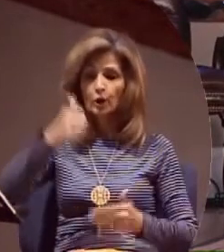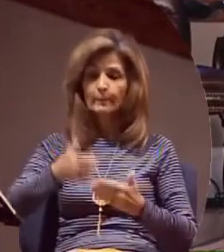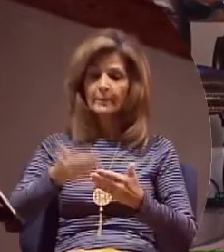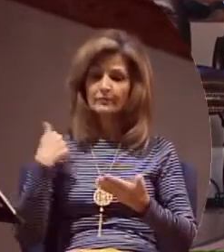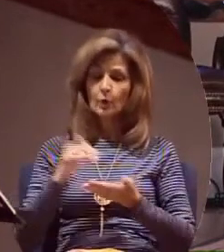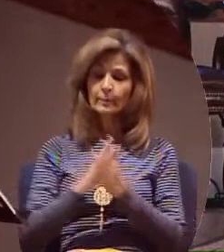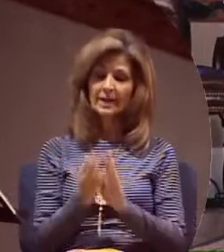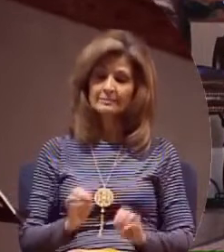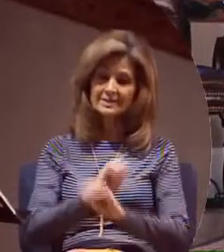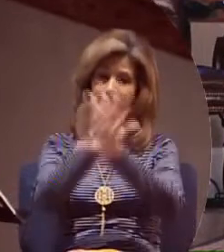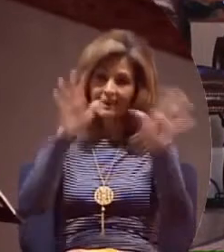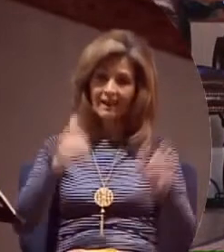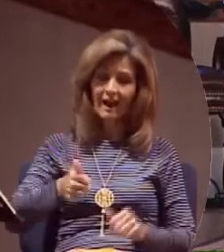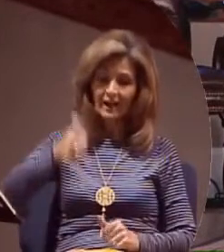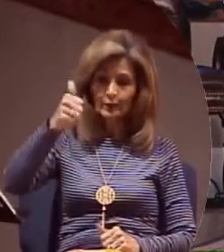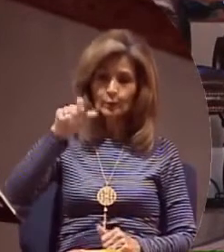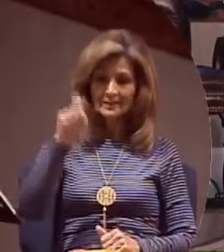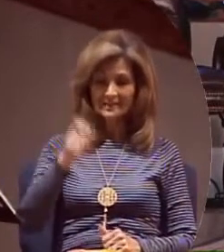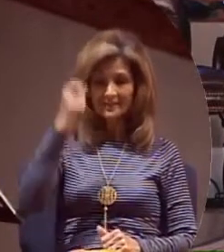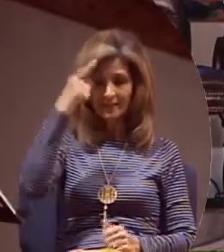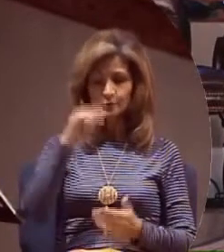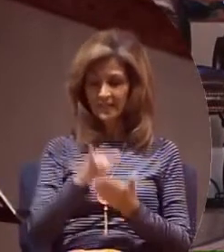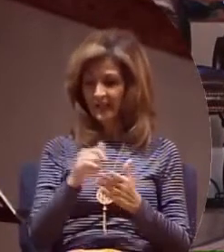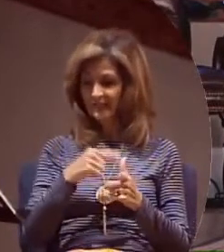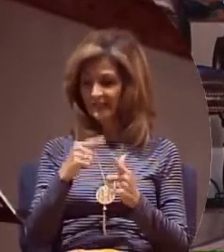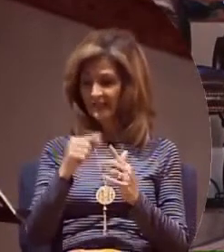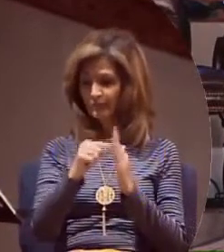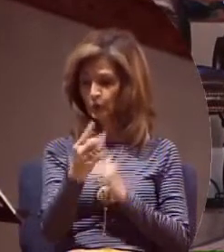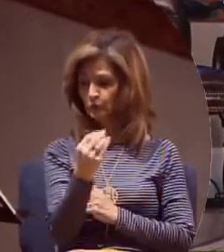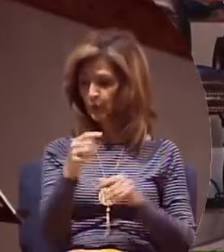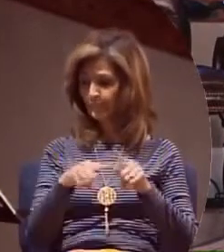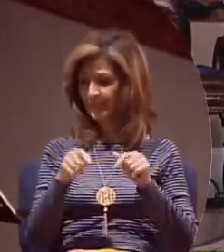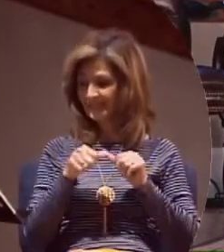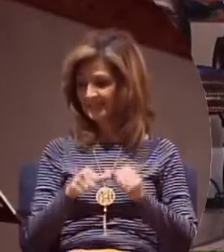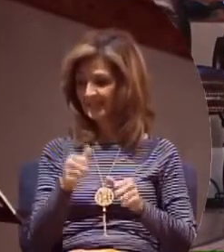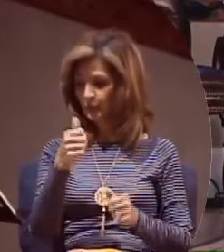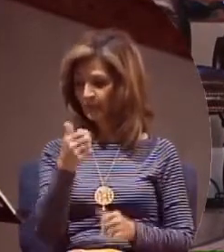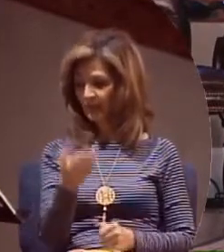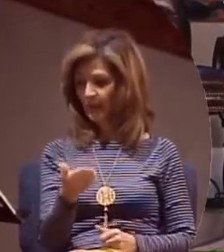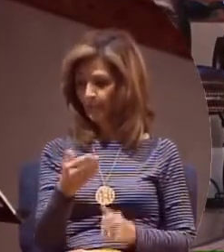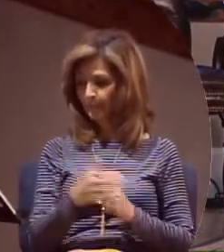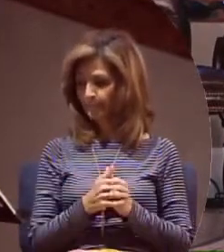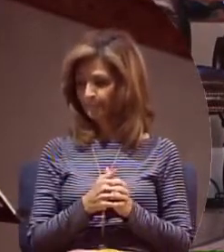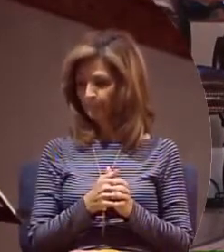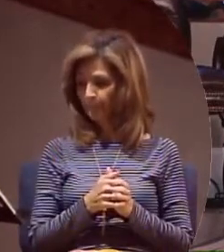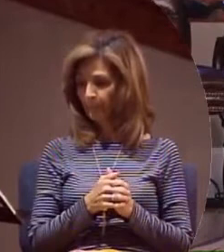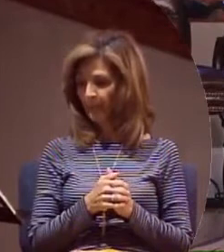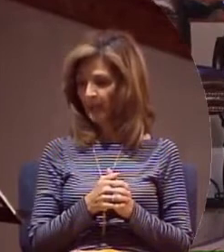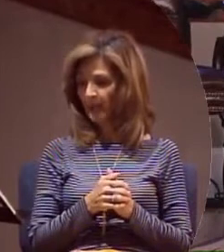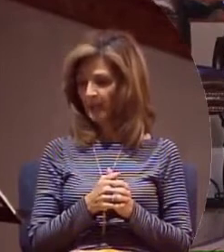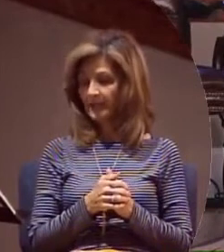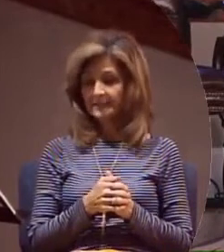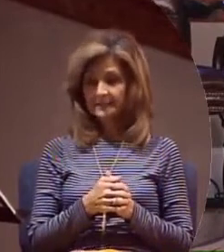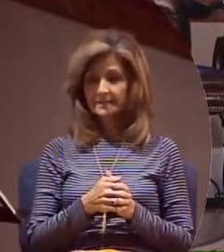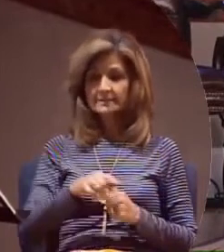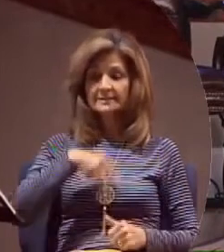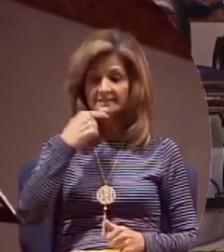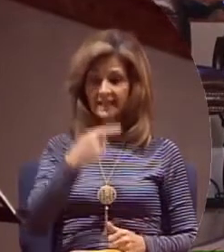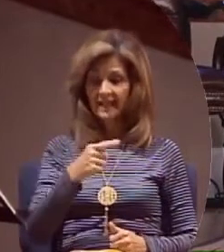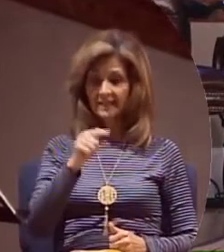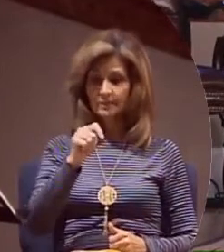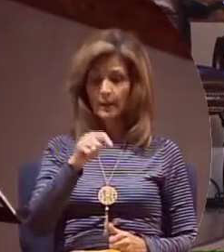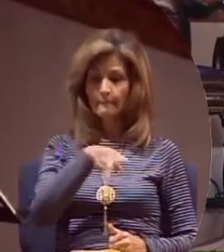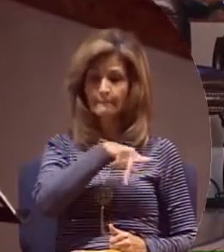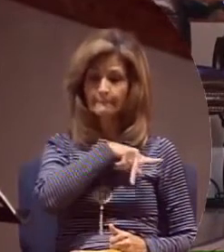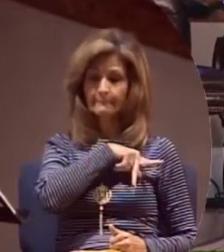lighter. And so we need to understand that. Then look at verse 14, but continue thou. Paul says to Timothy, all right, now it's going to get bad, but what you need to